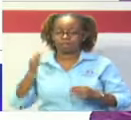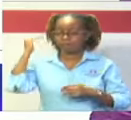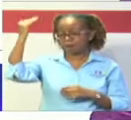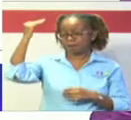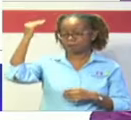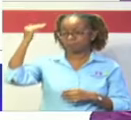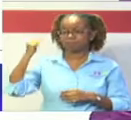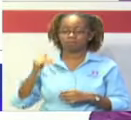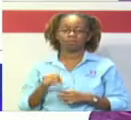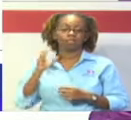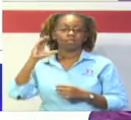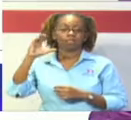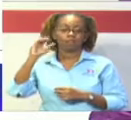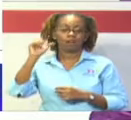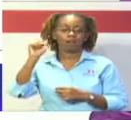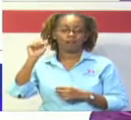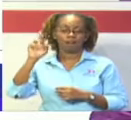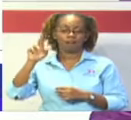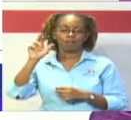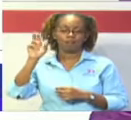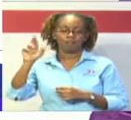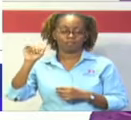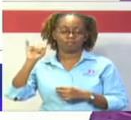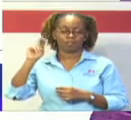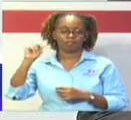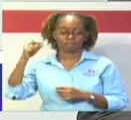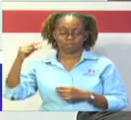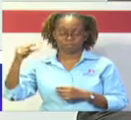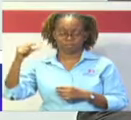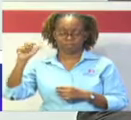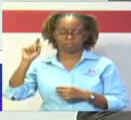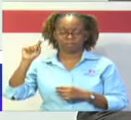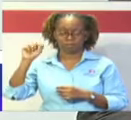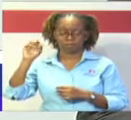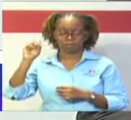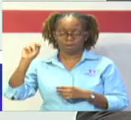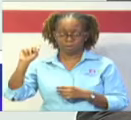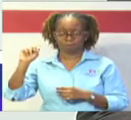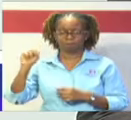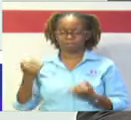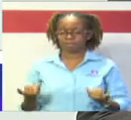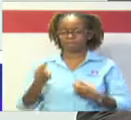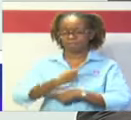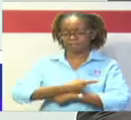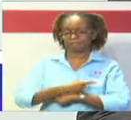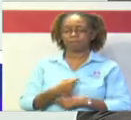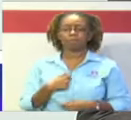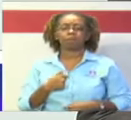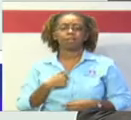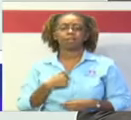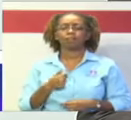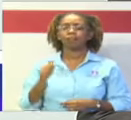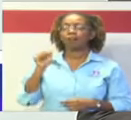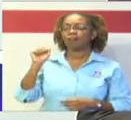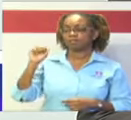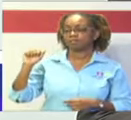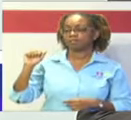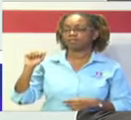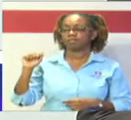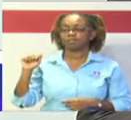Virology, University of the West Indies. I am Al Alexander, Senior Corporate Communications Officer at the Ministry of